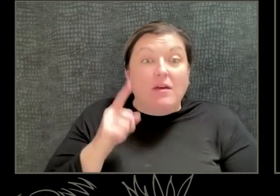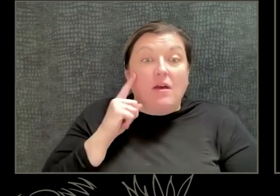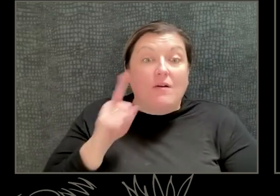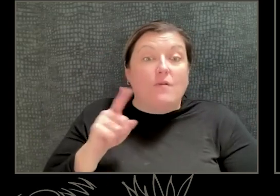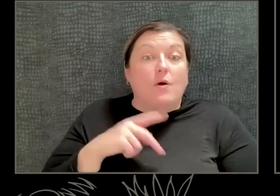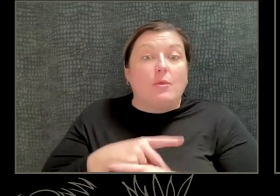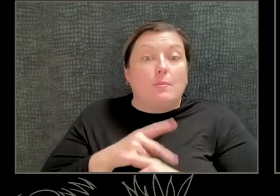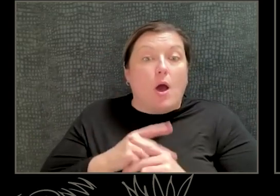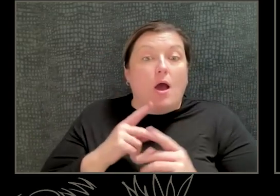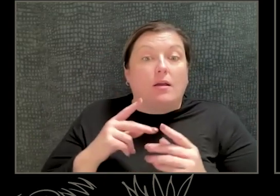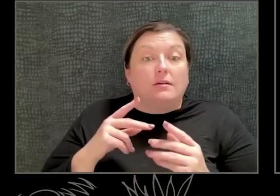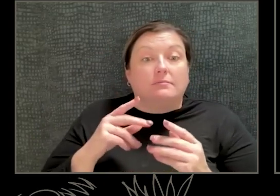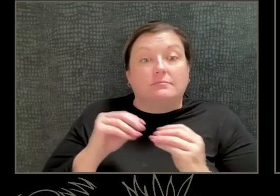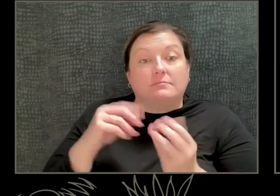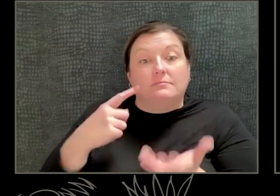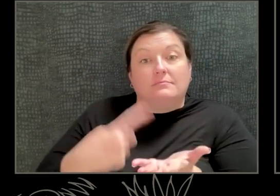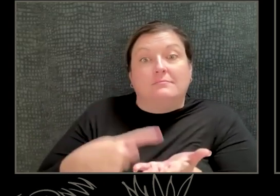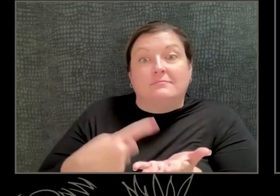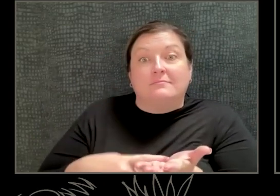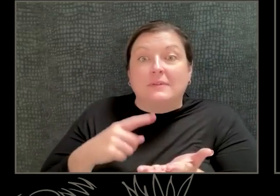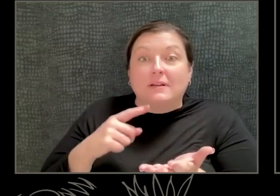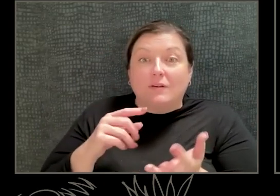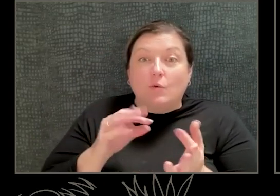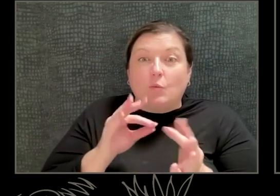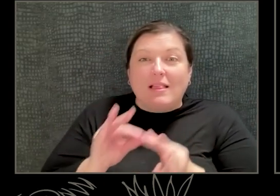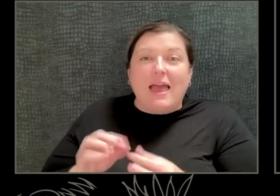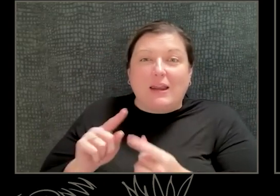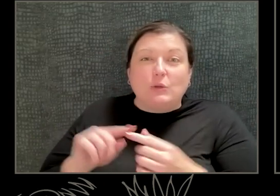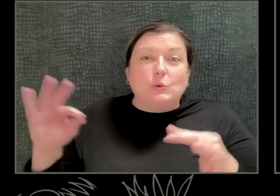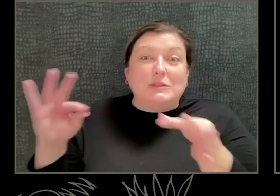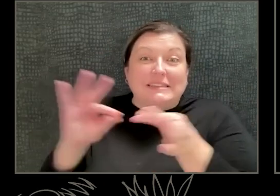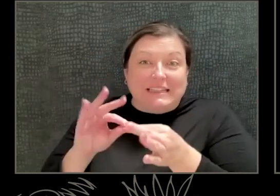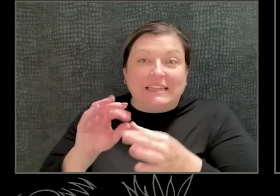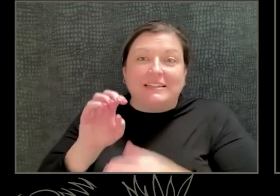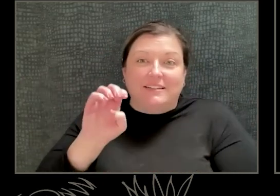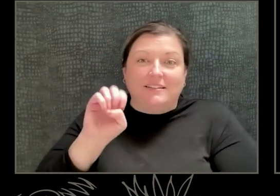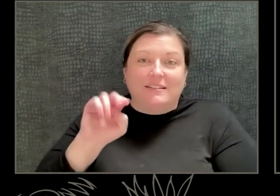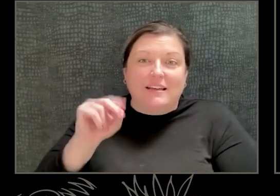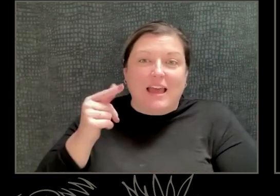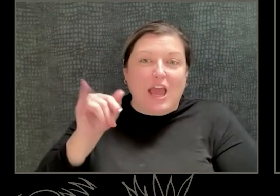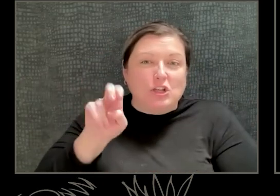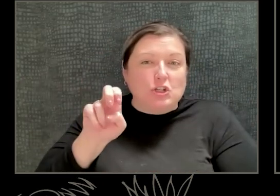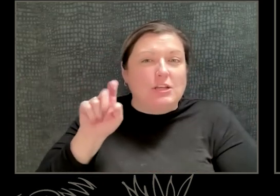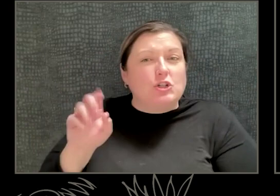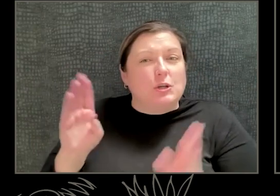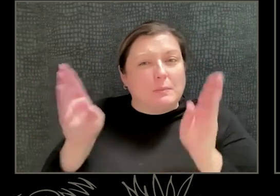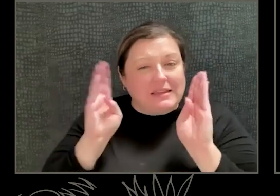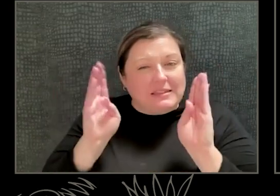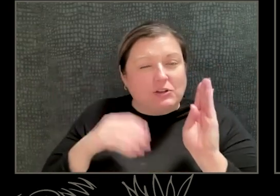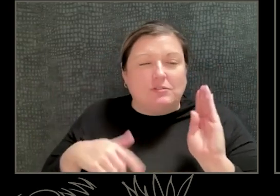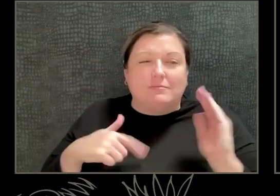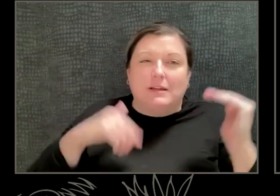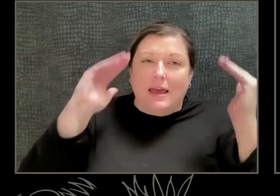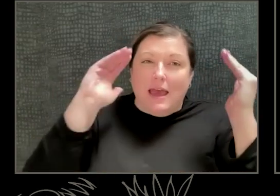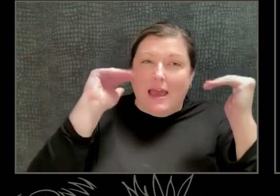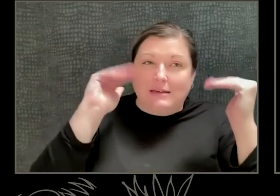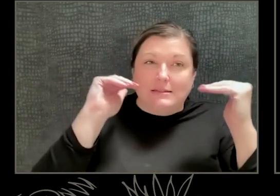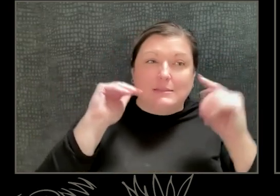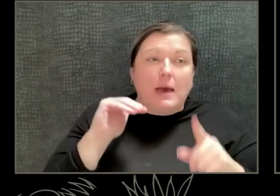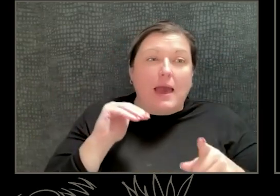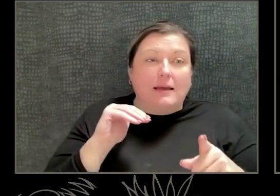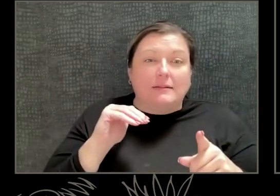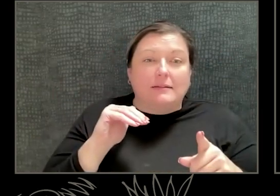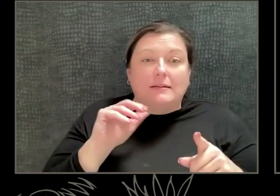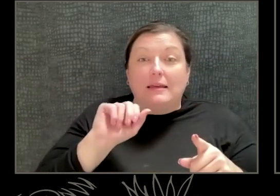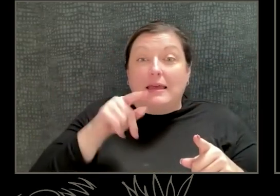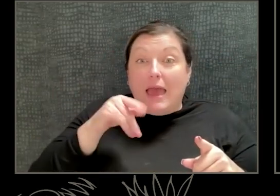more and more discussion about sync engines. So yeah, we should pay attention. I expect application